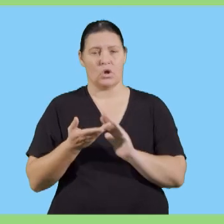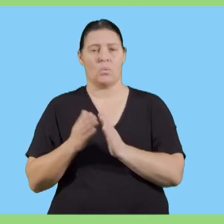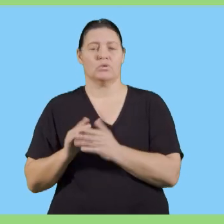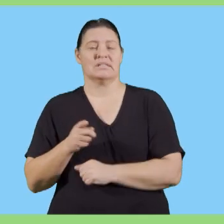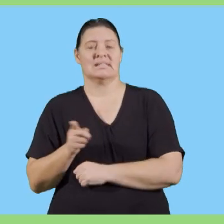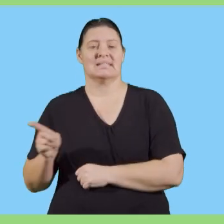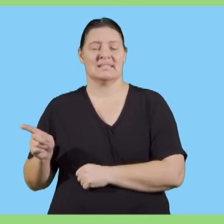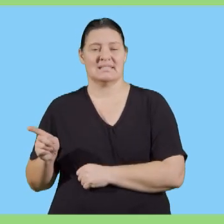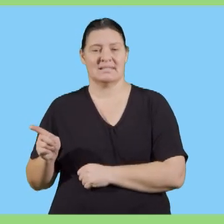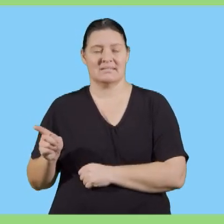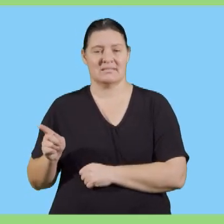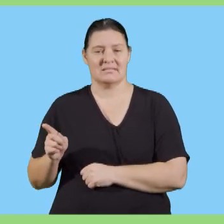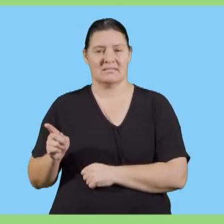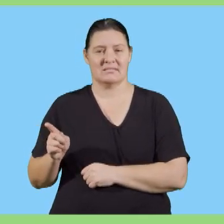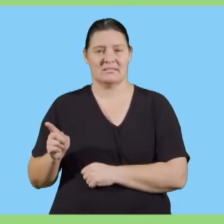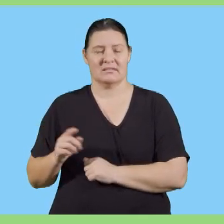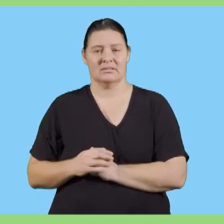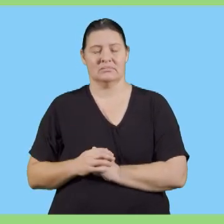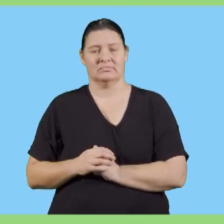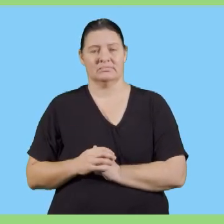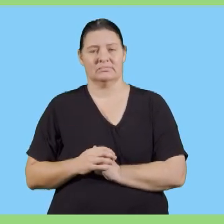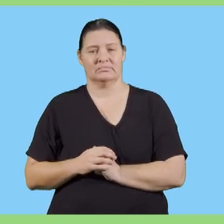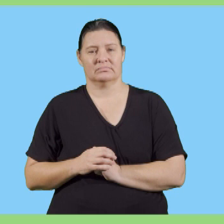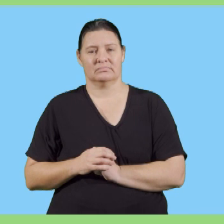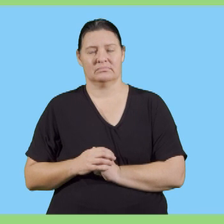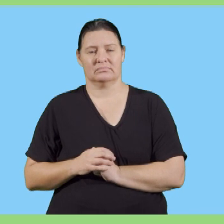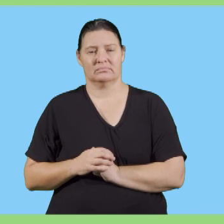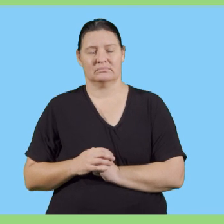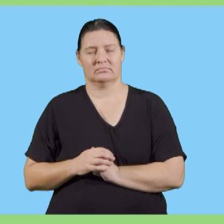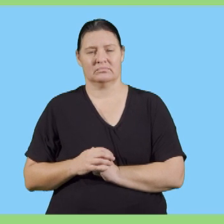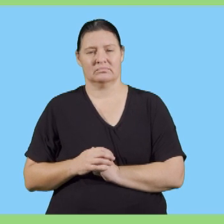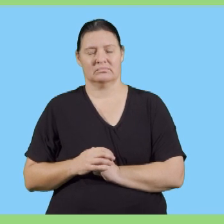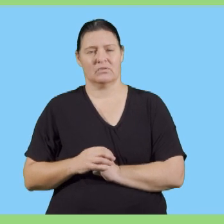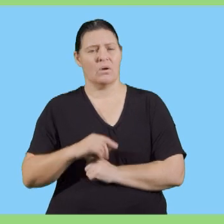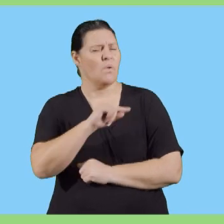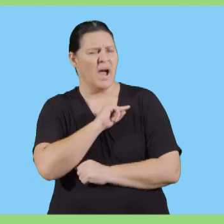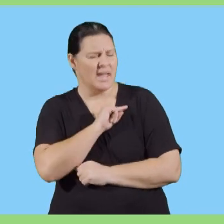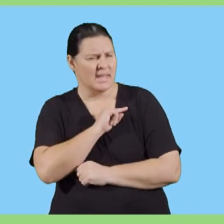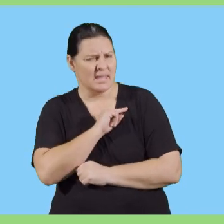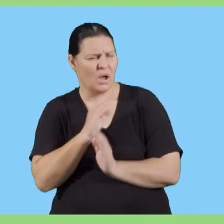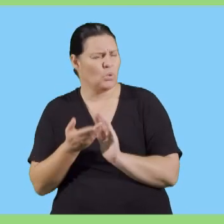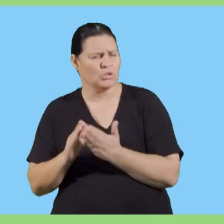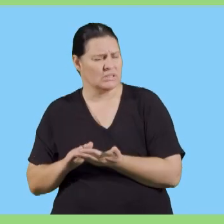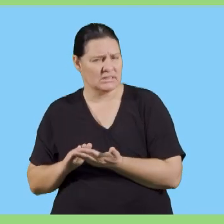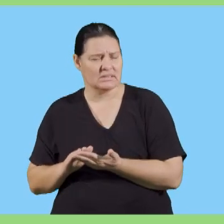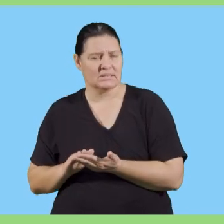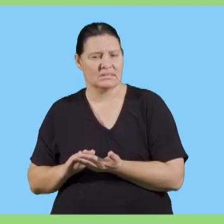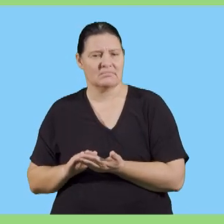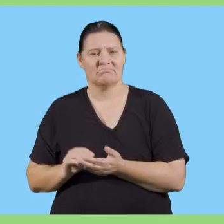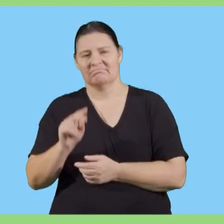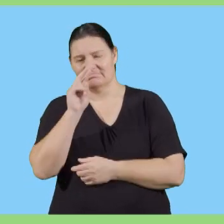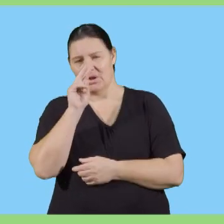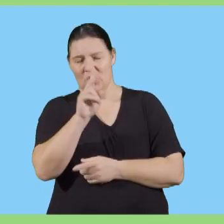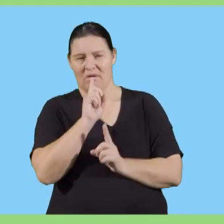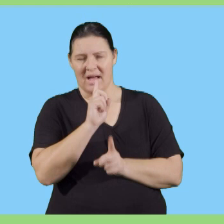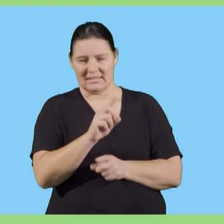Well, our ecological level that is shown in the scenario is a community. Why is it a community? Let us